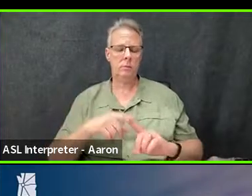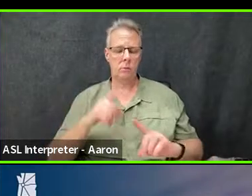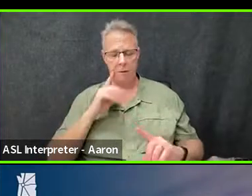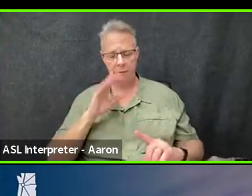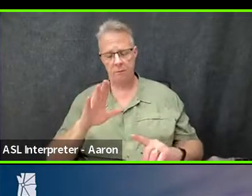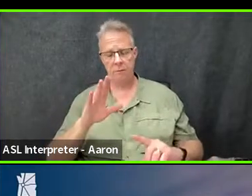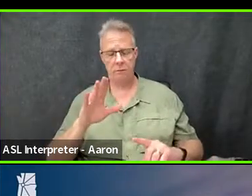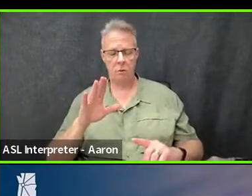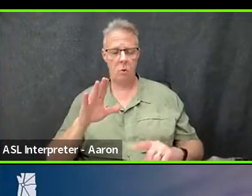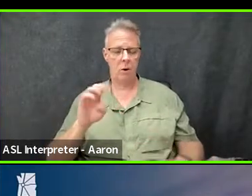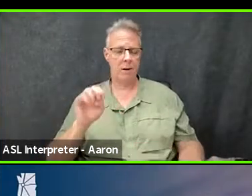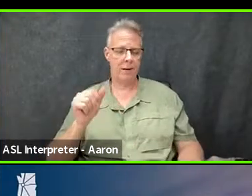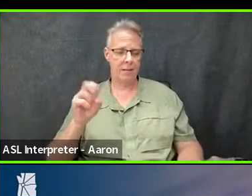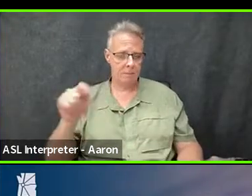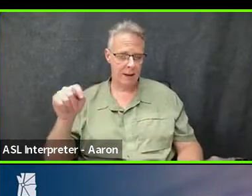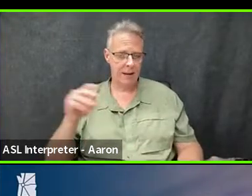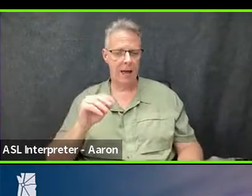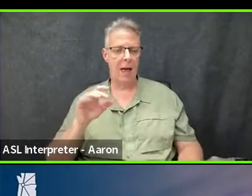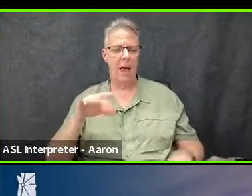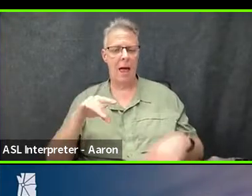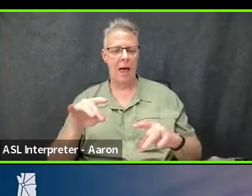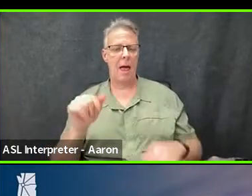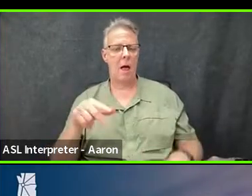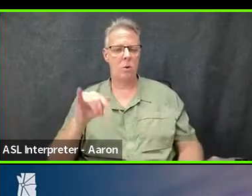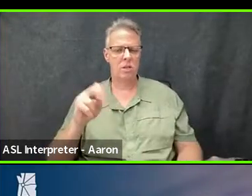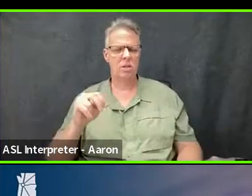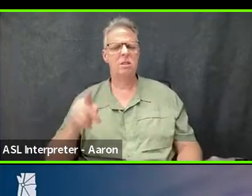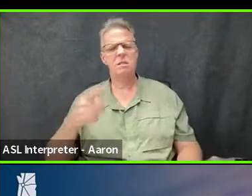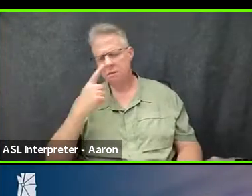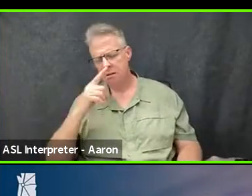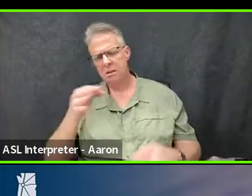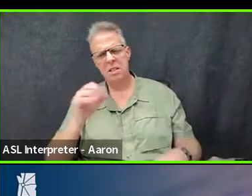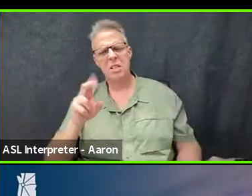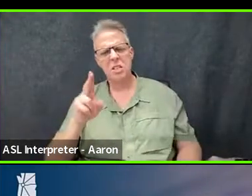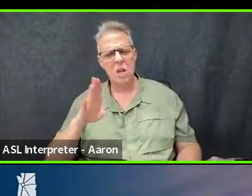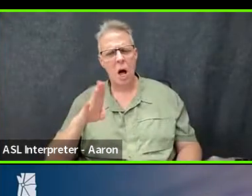or easements, can you explain what a subsurface